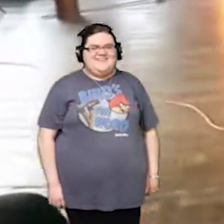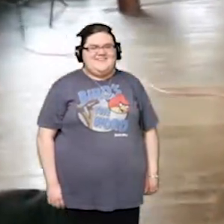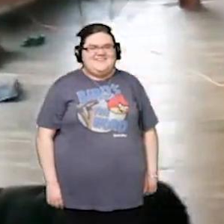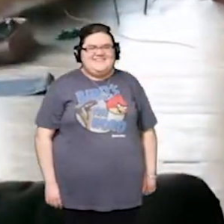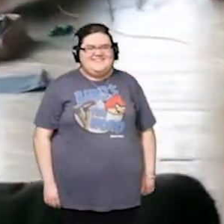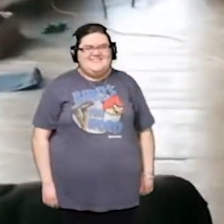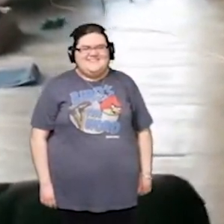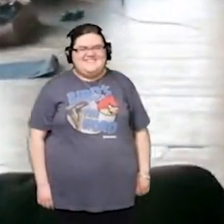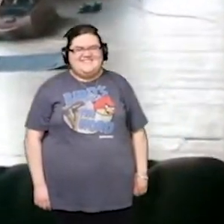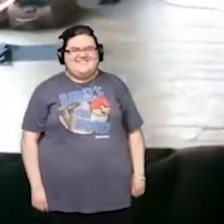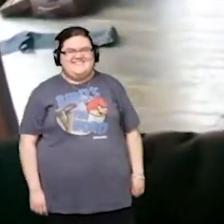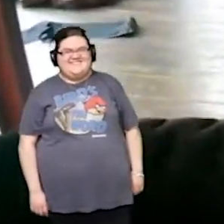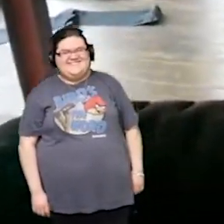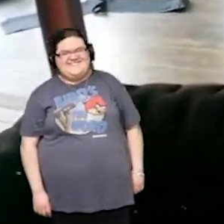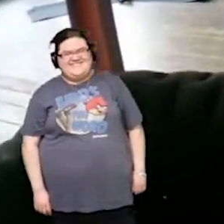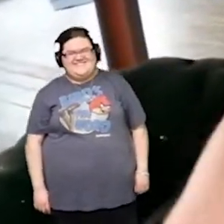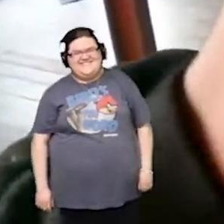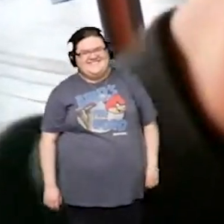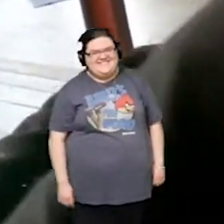Sorry, I sneezed. Do